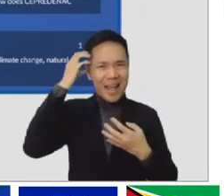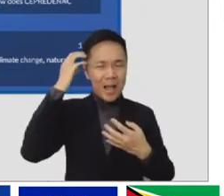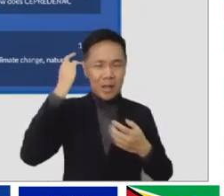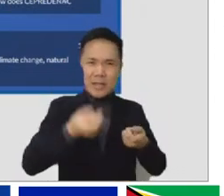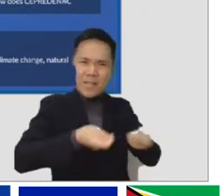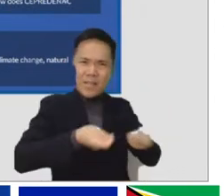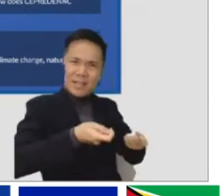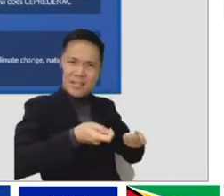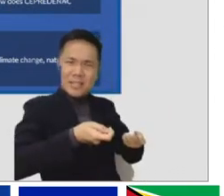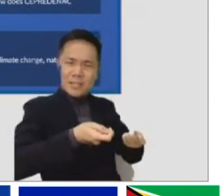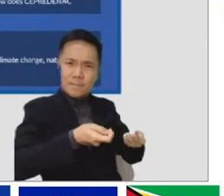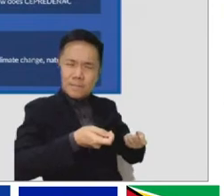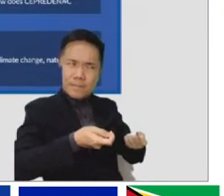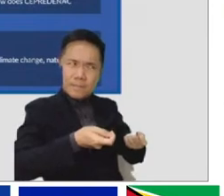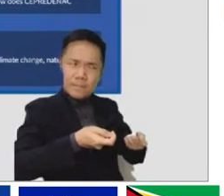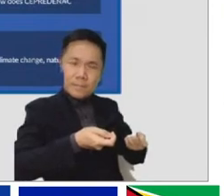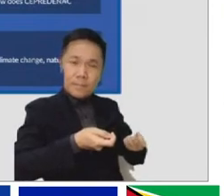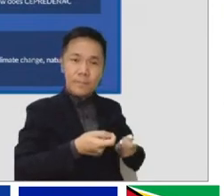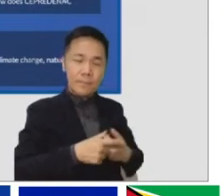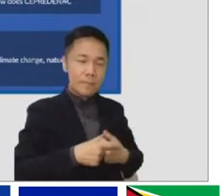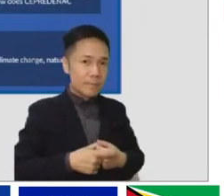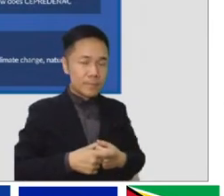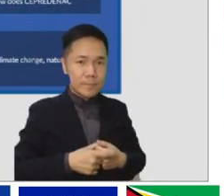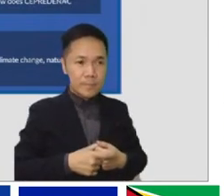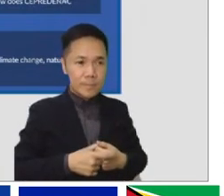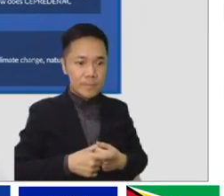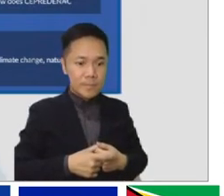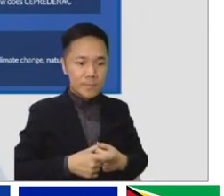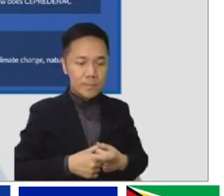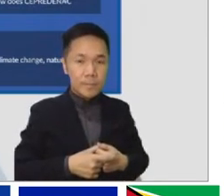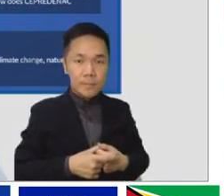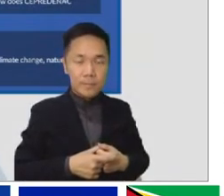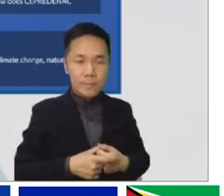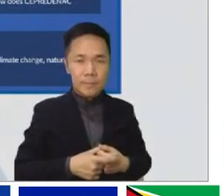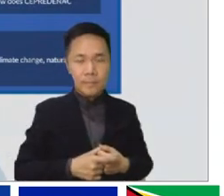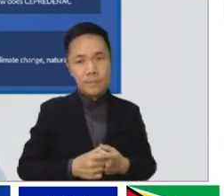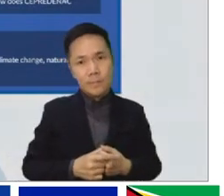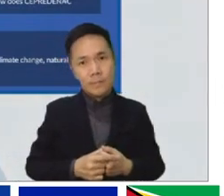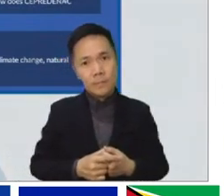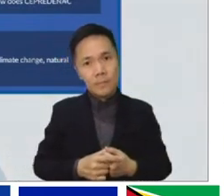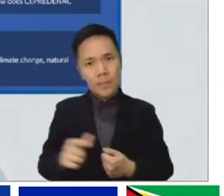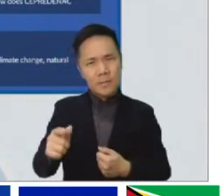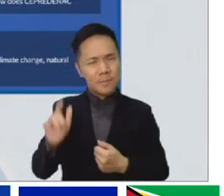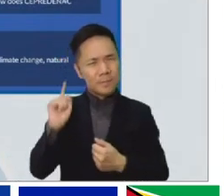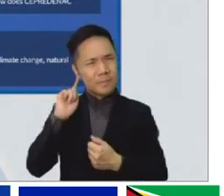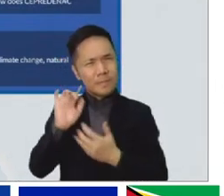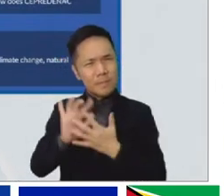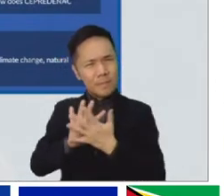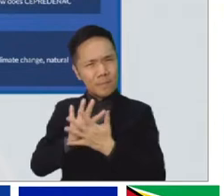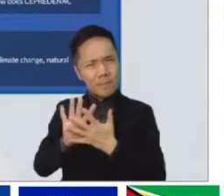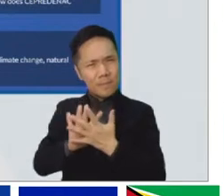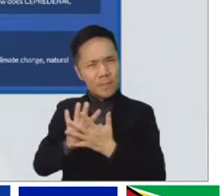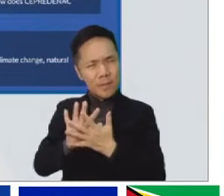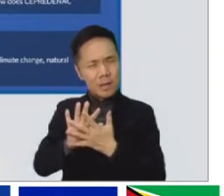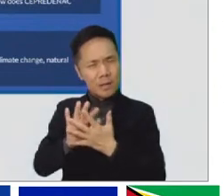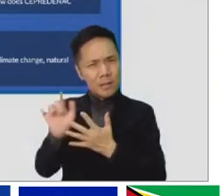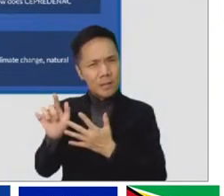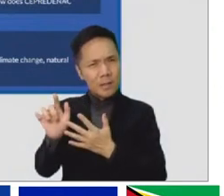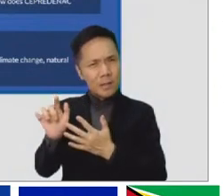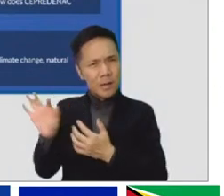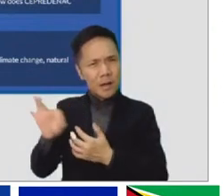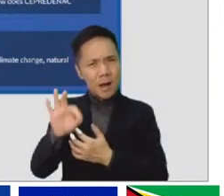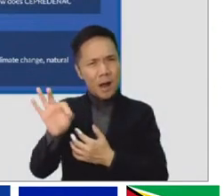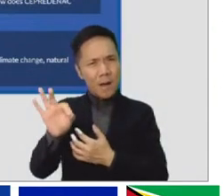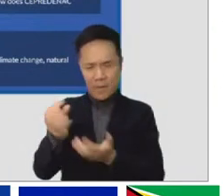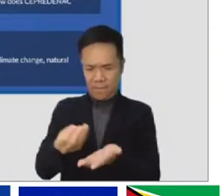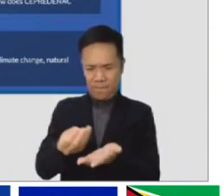nationwide authorities can hide information about what is